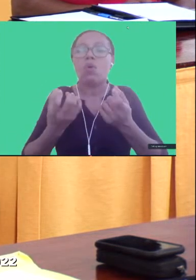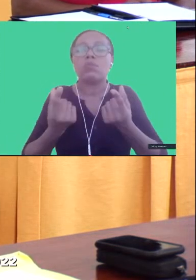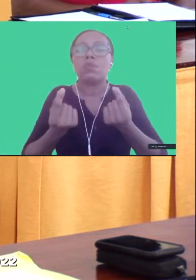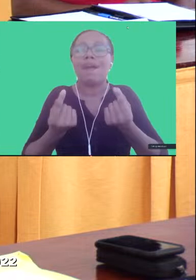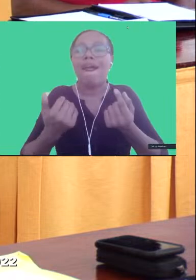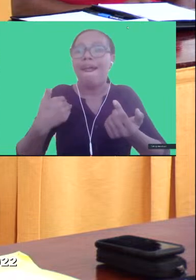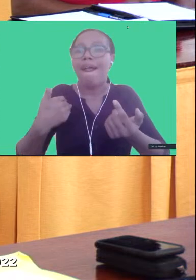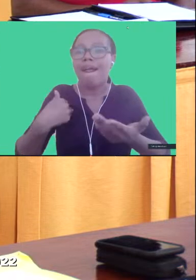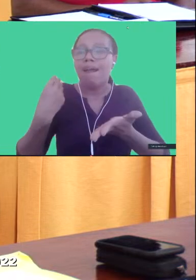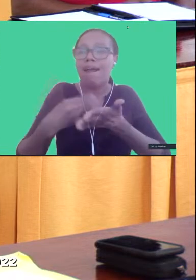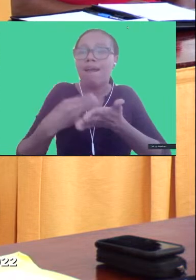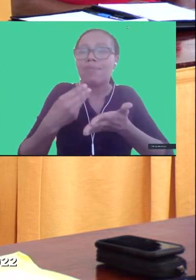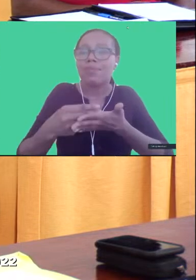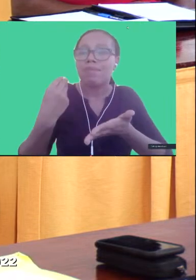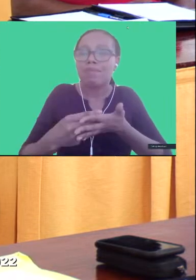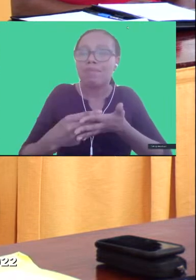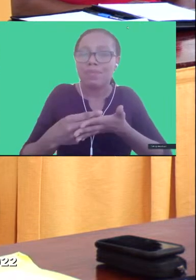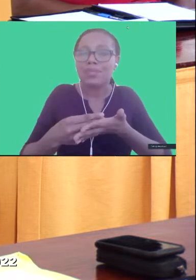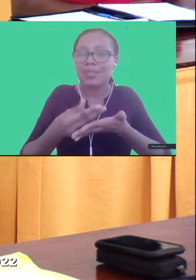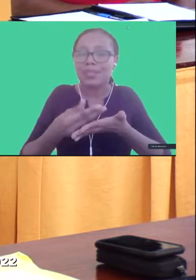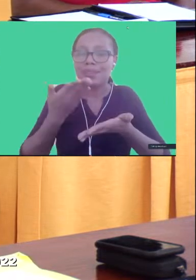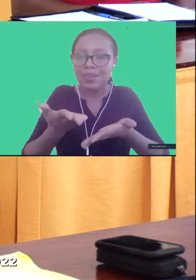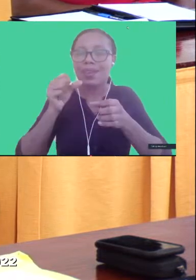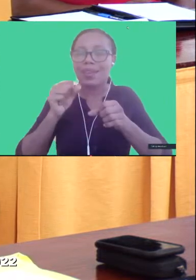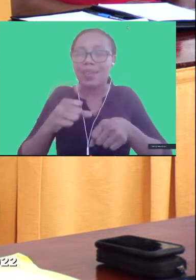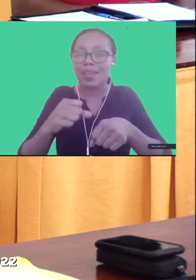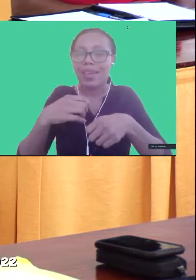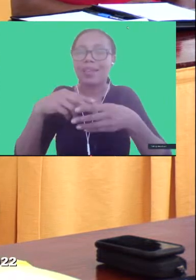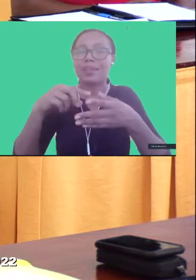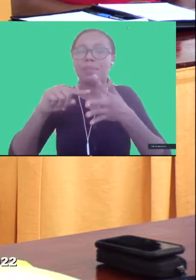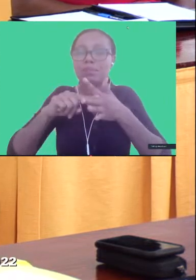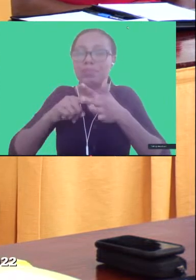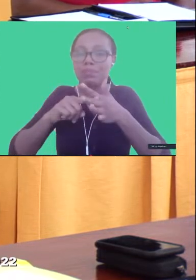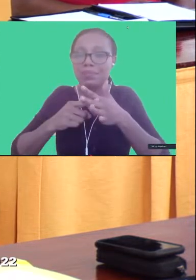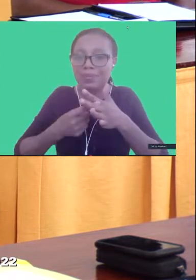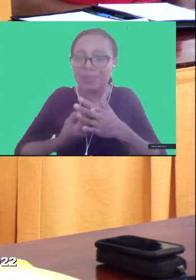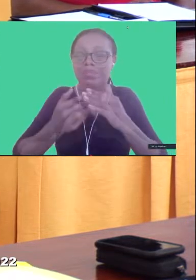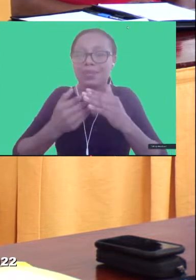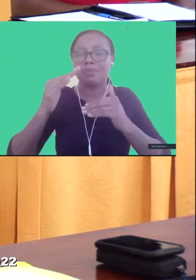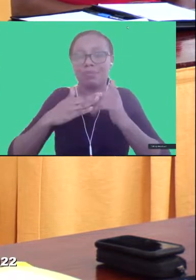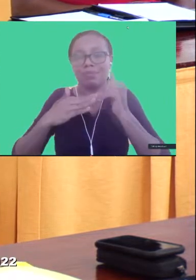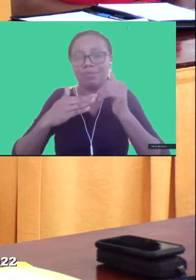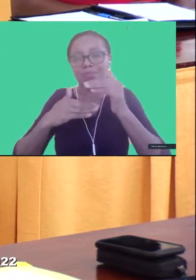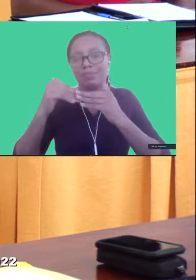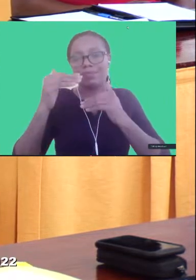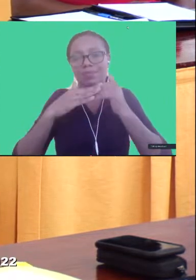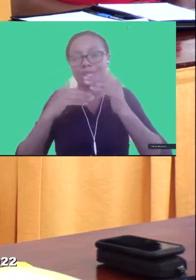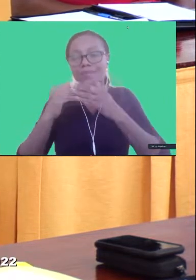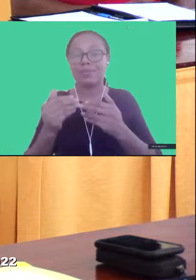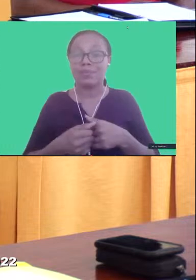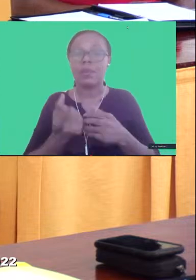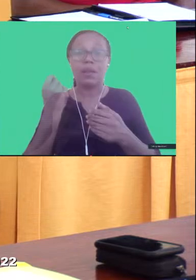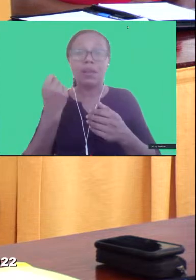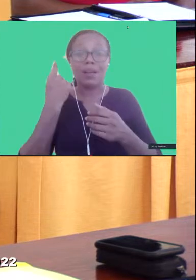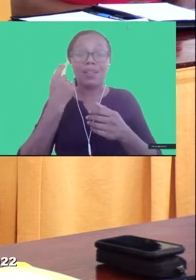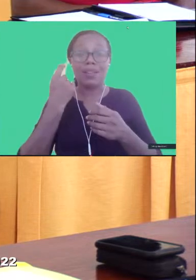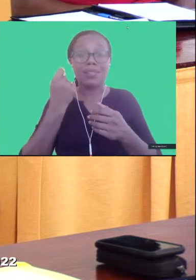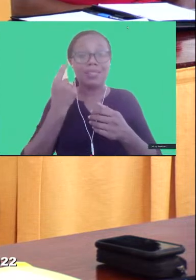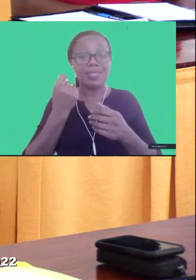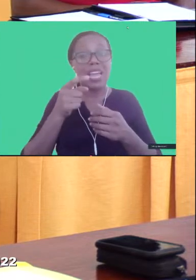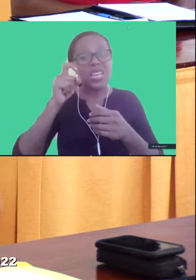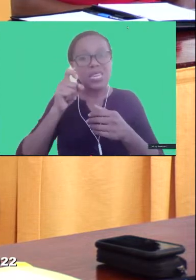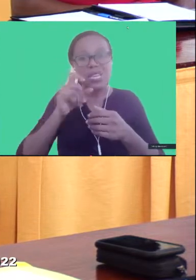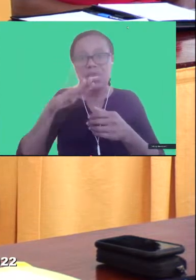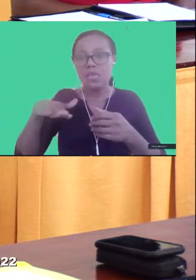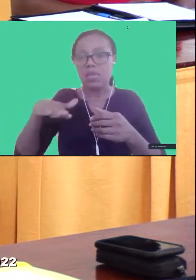to be a number of areas which will have to have these vending zones, because quite frankly, there are more vendors in Barbados now than ever before. And again, that is